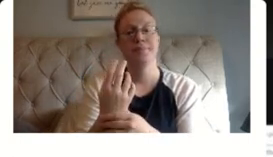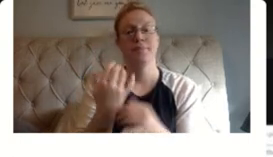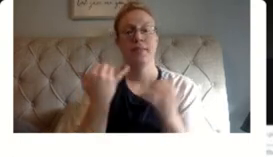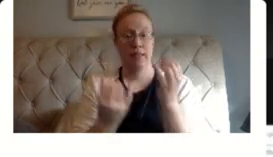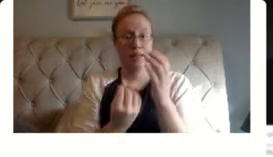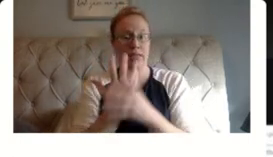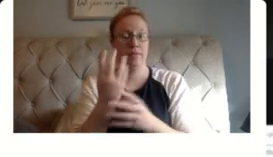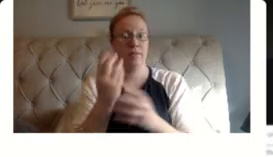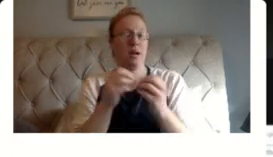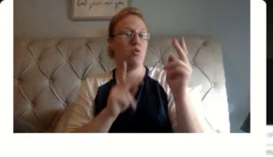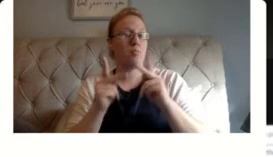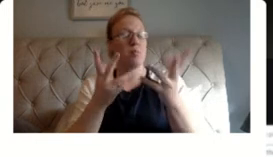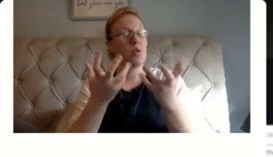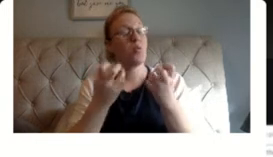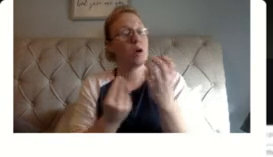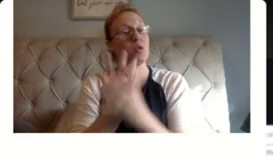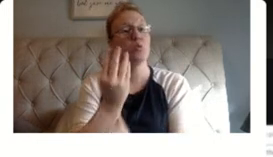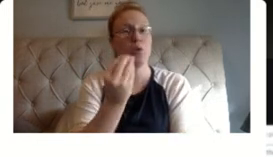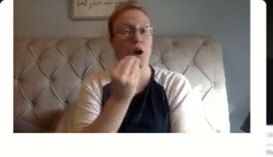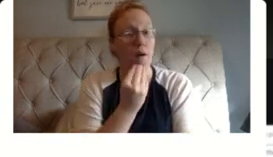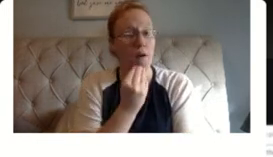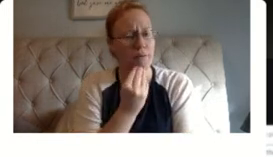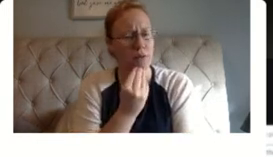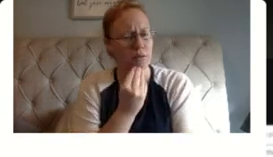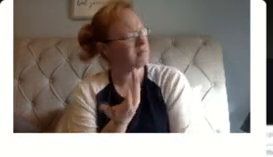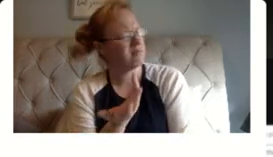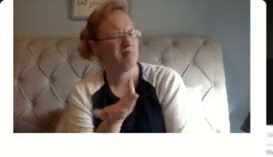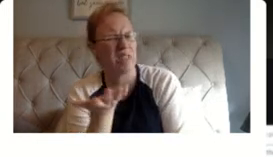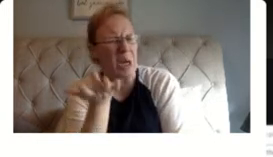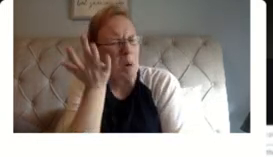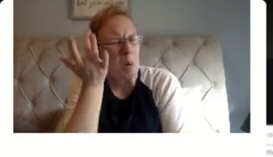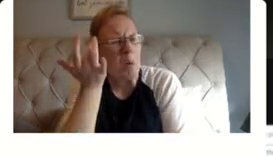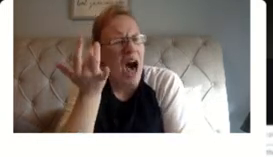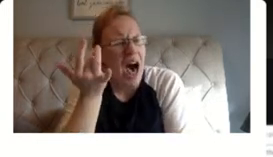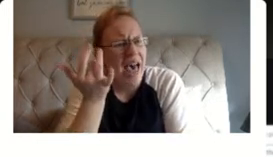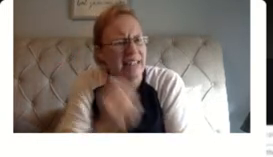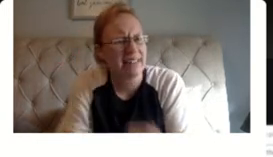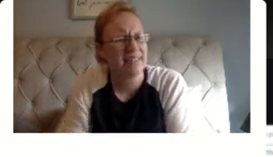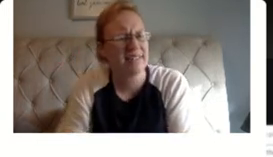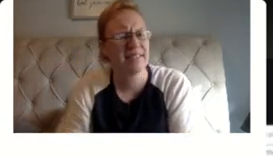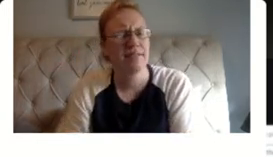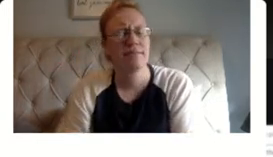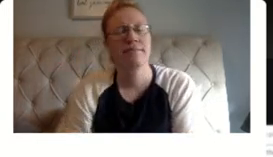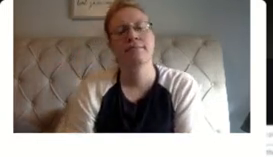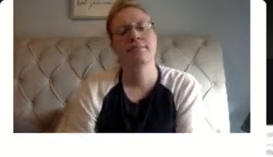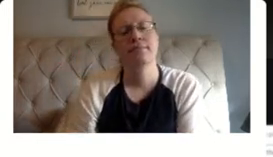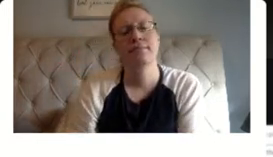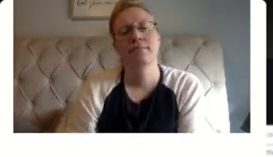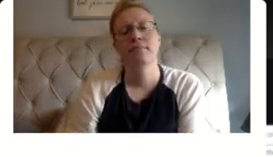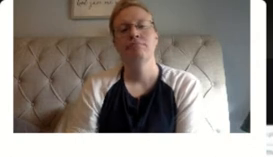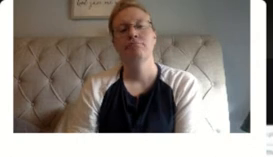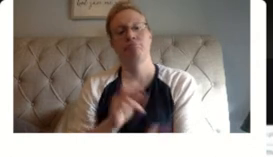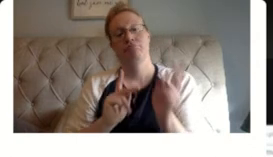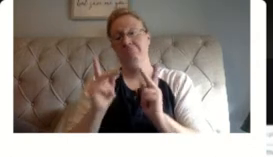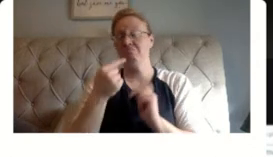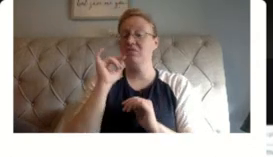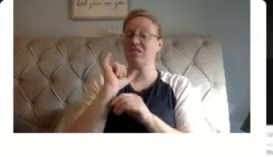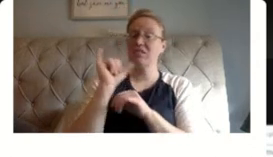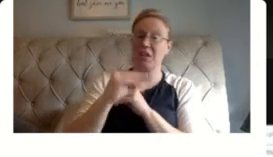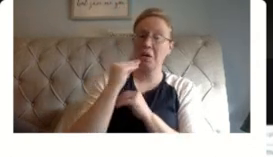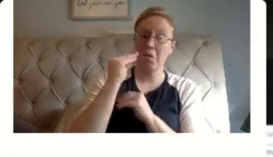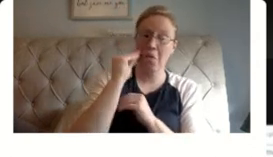This spring, more people want to grow food. I wonder why more people want to grow food this spring. People are staying